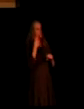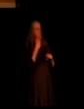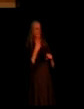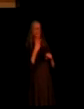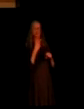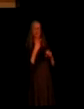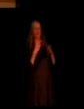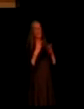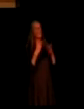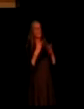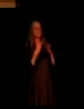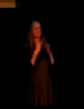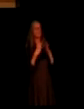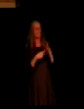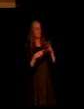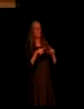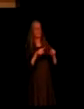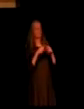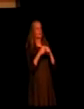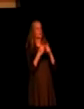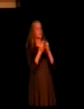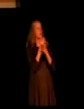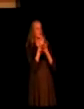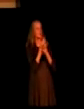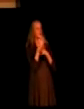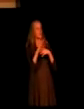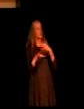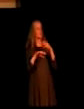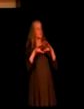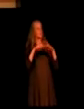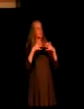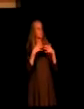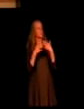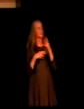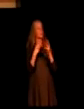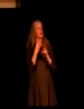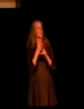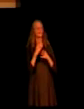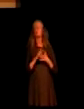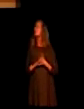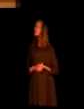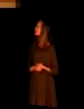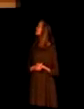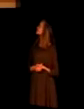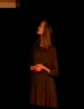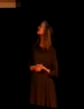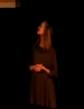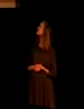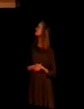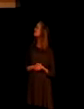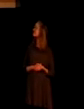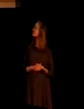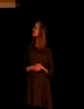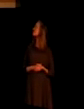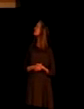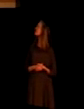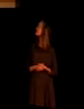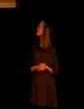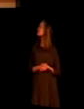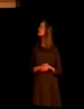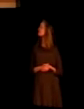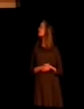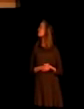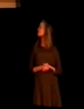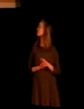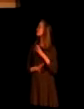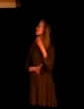direction of global scale plant growth was going. Now this is what we have. Oh, no, it has